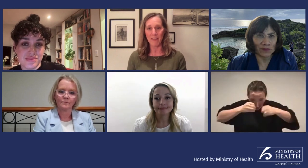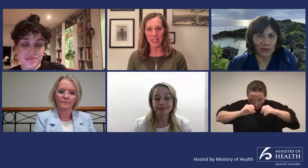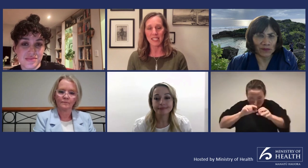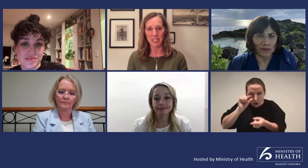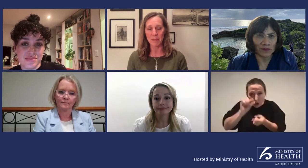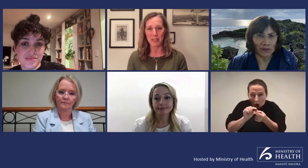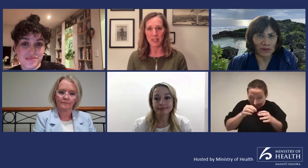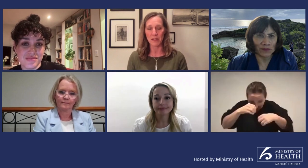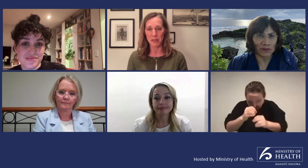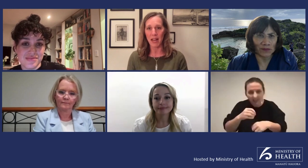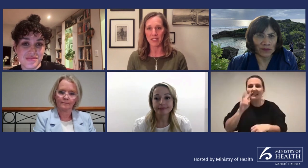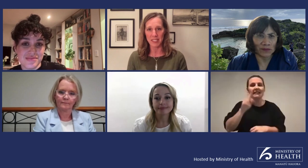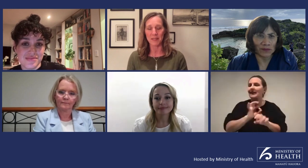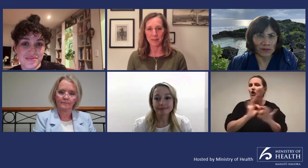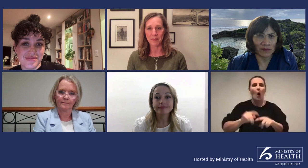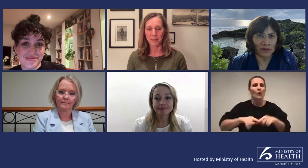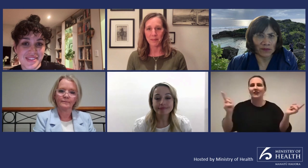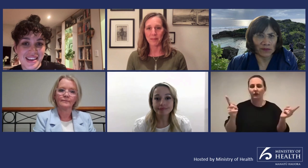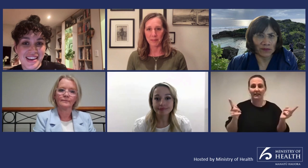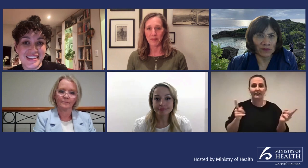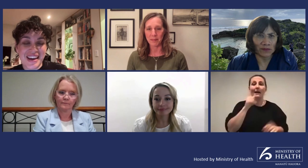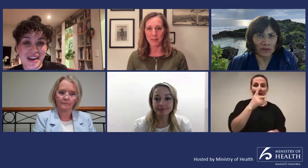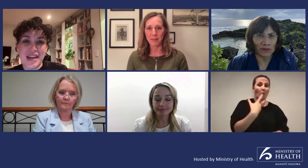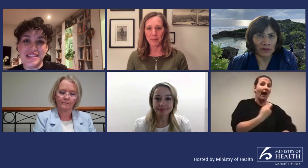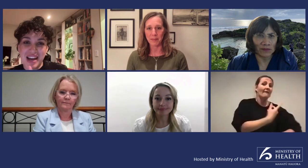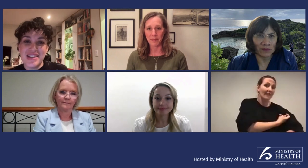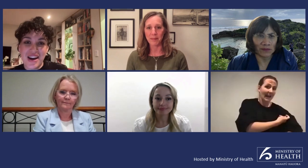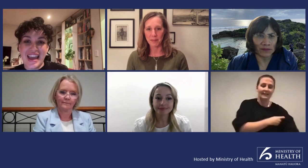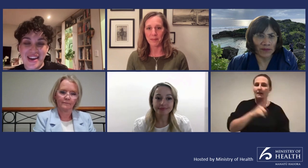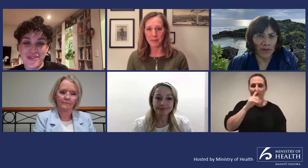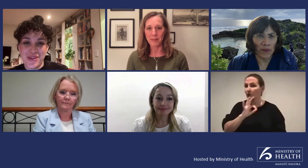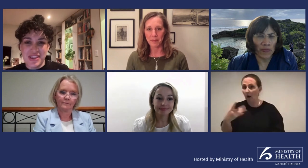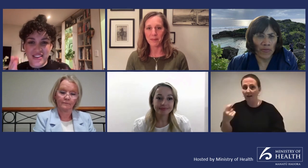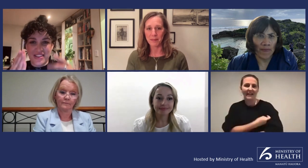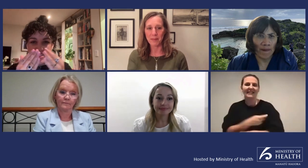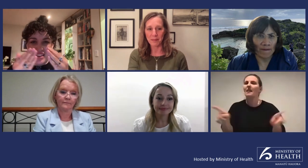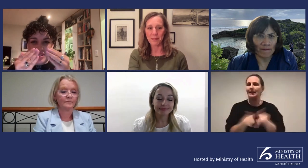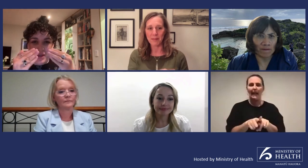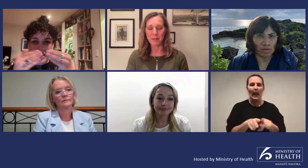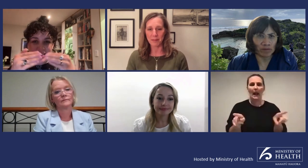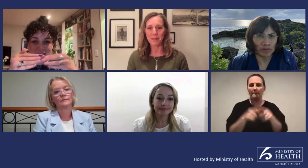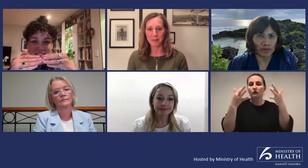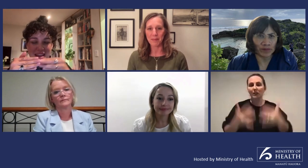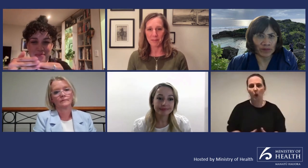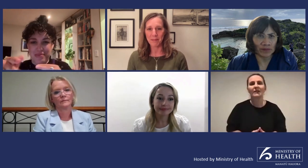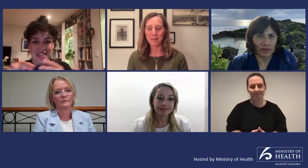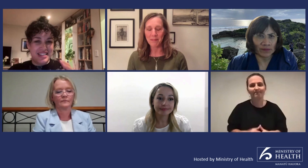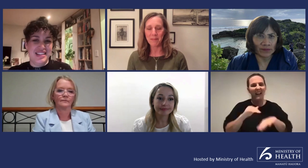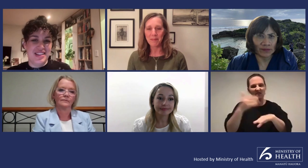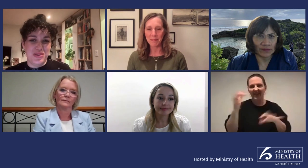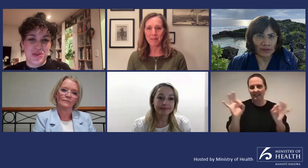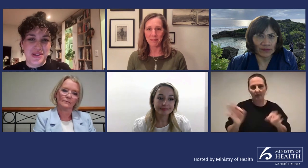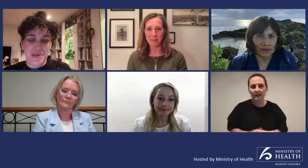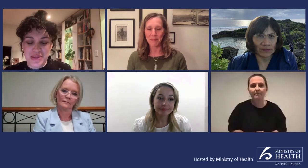who've had the vaccine compared to those who haven't. Yeah, amazing. I have heard that the things being the same, that study